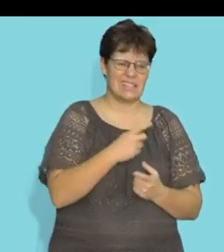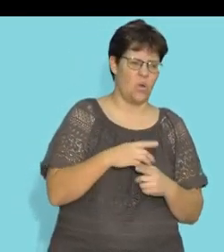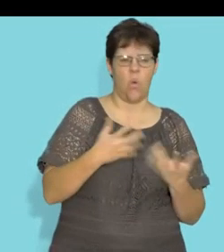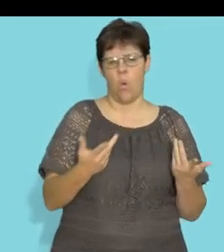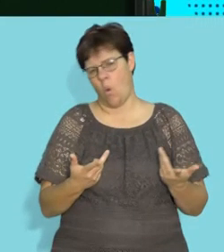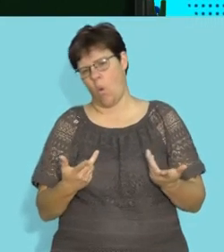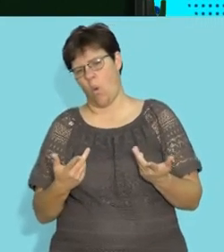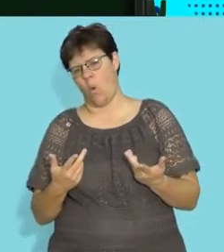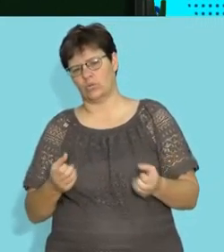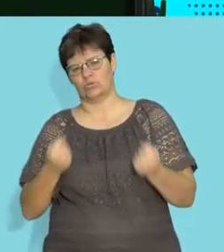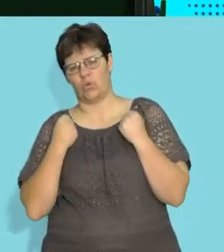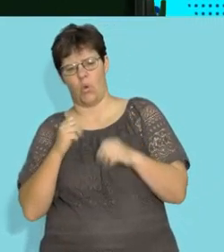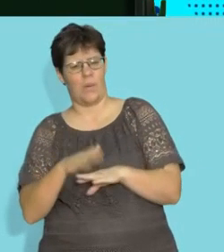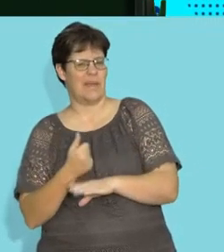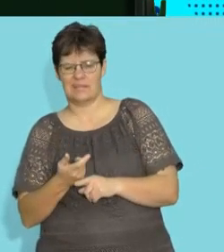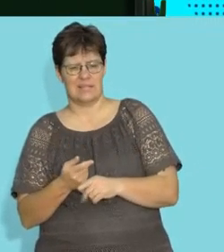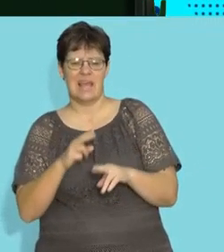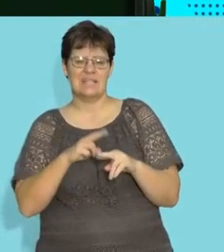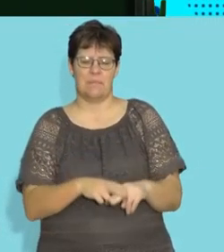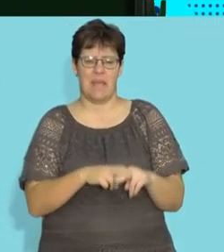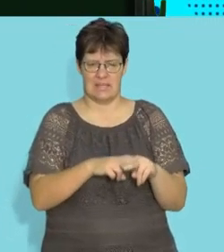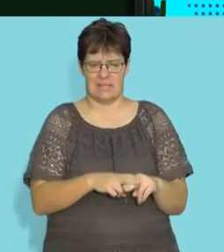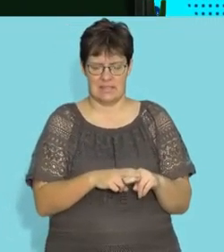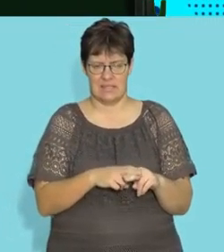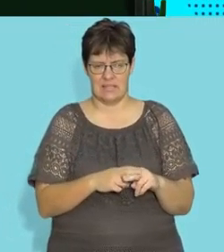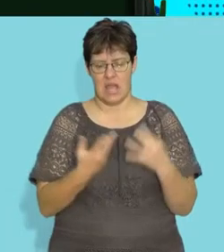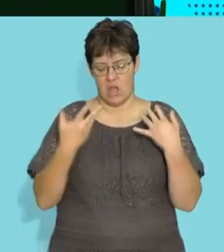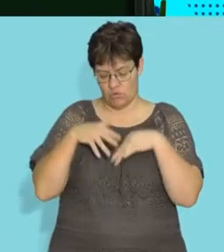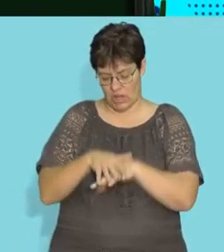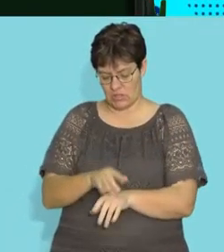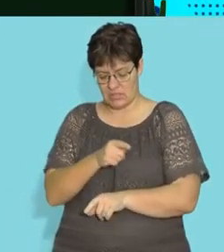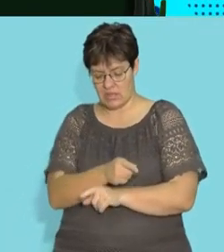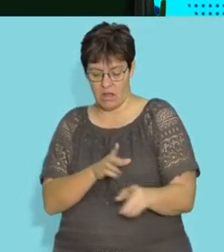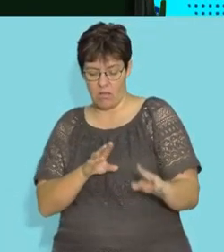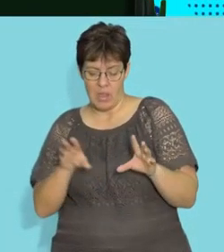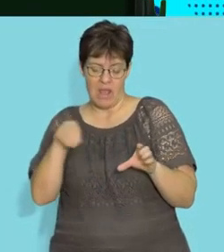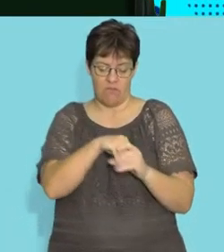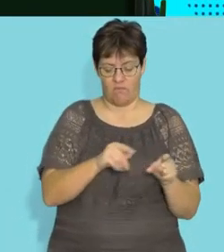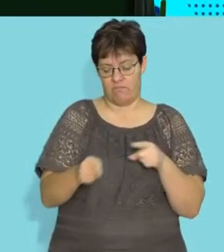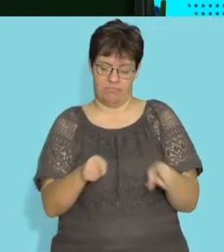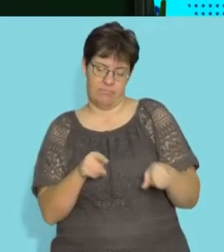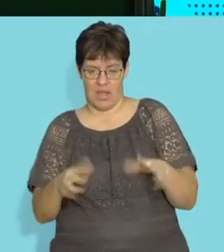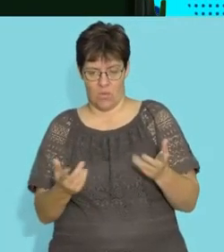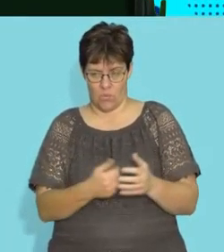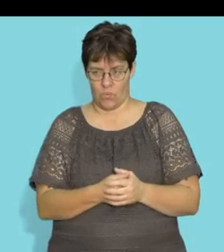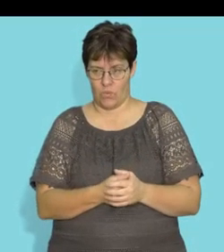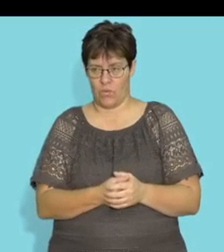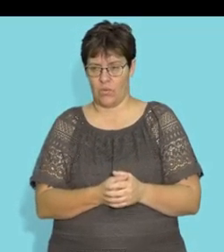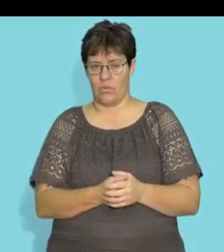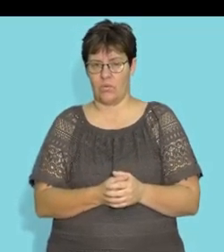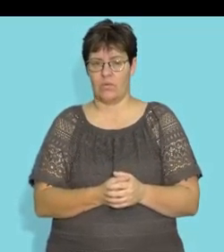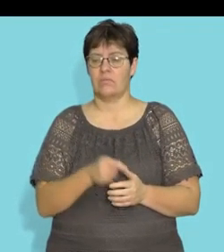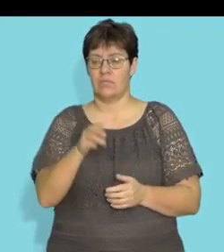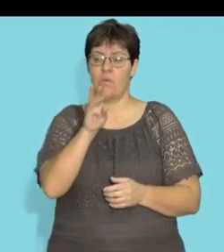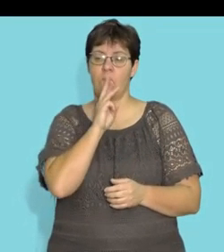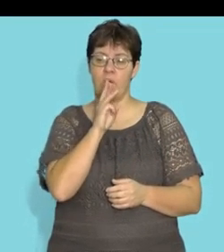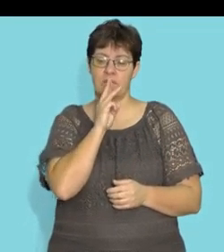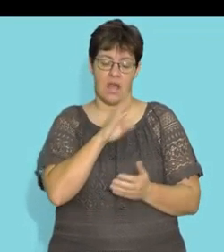base of the weak acid. The same with water. Water, we know, because water is